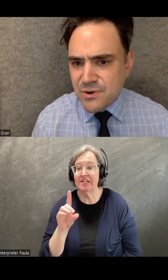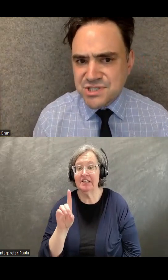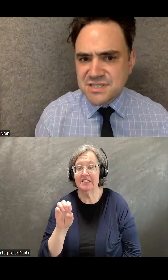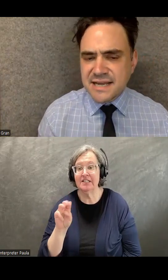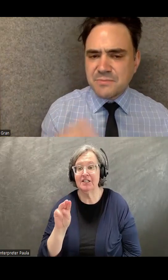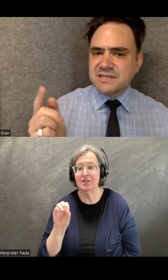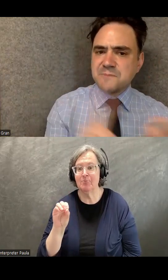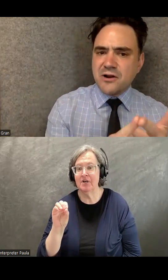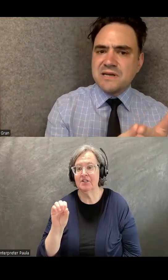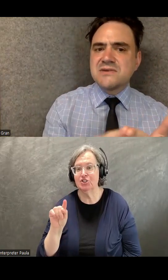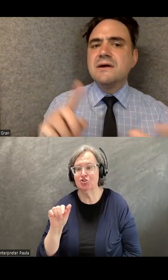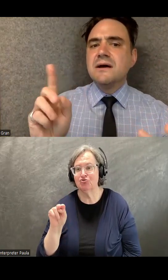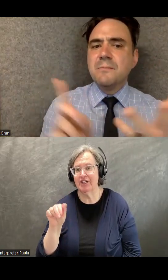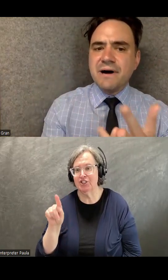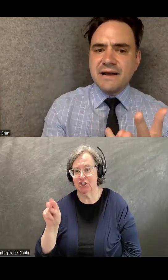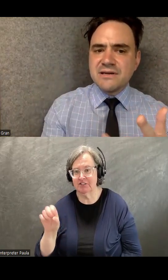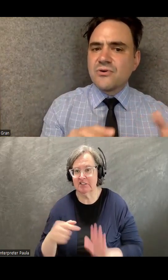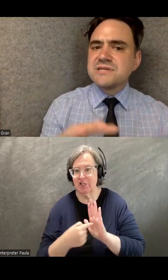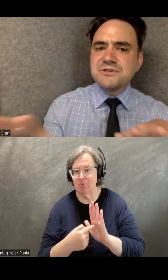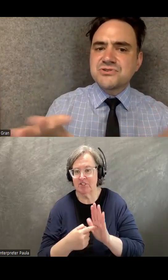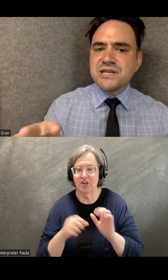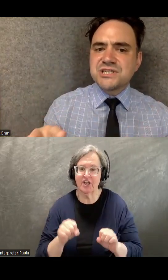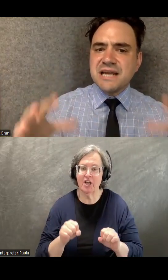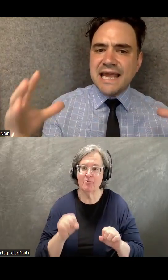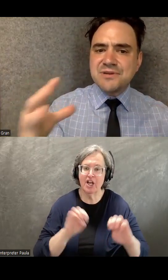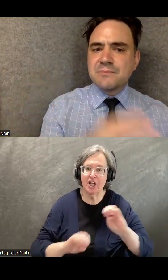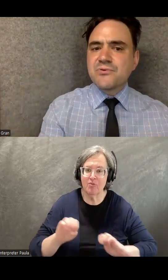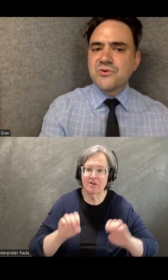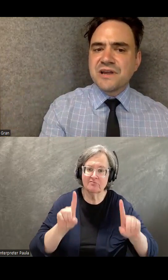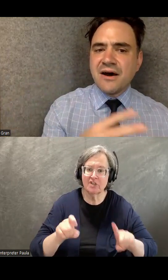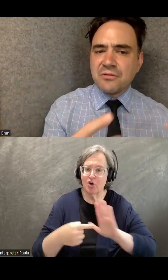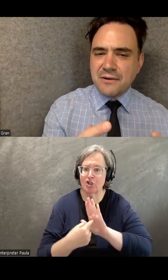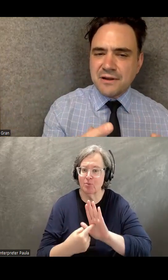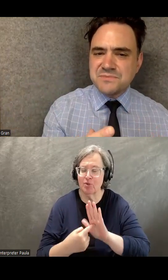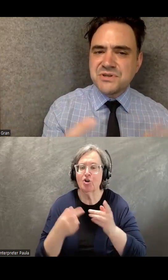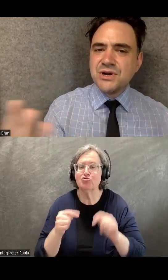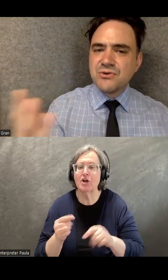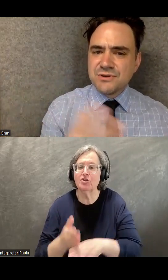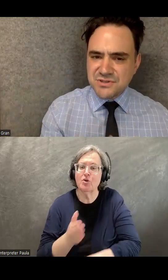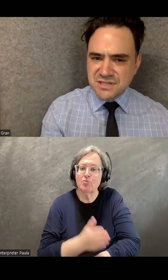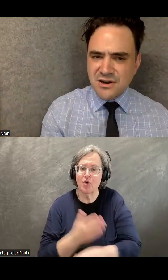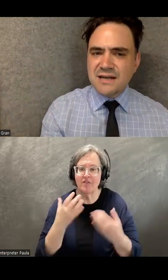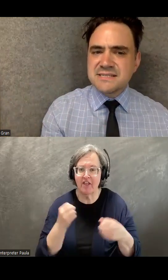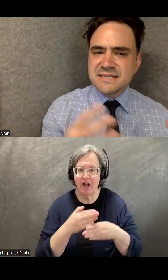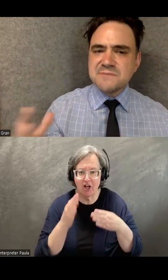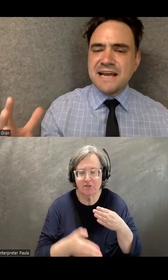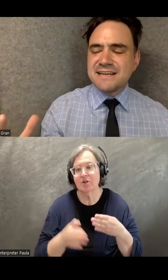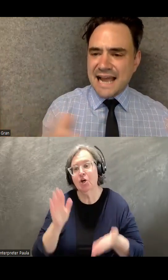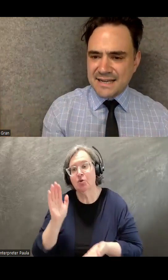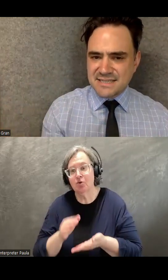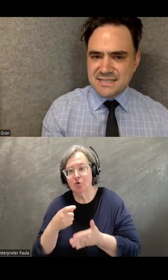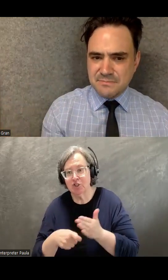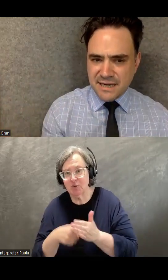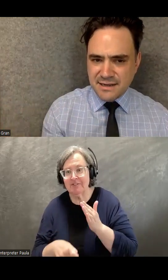test approaches that could be experimental, pilot, or demonstration aimed at improving health outcomes, reducing costs, and